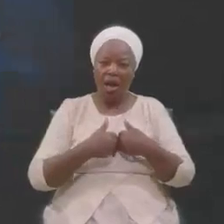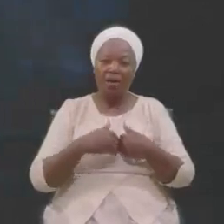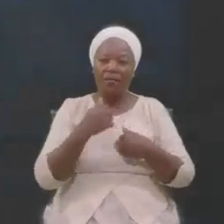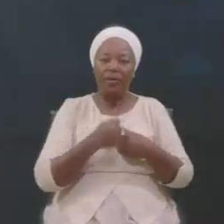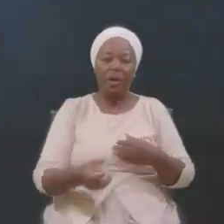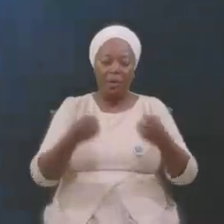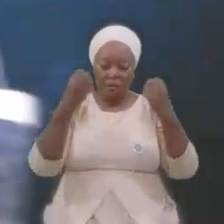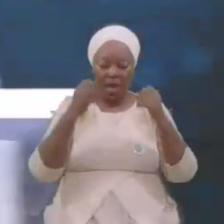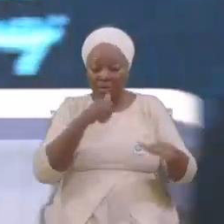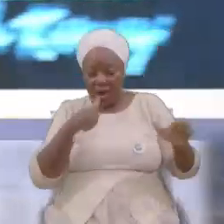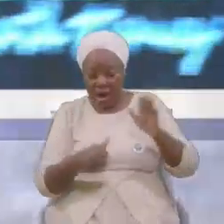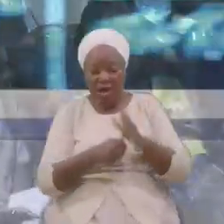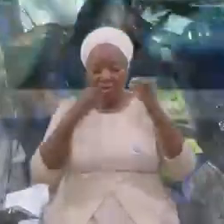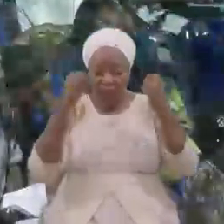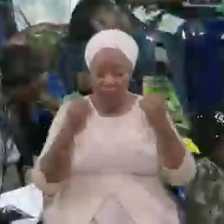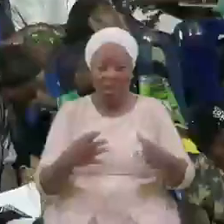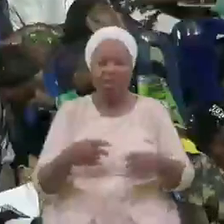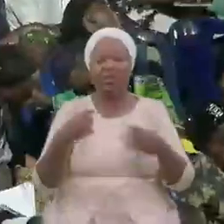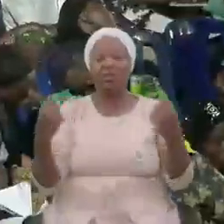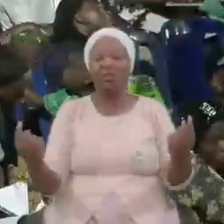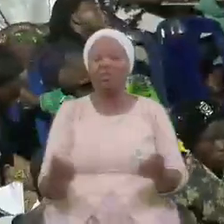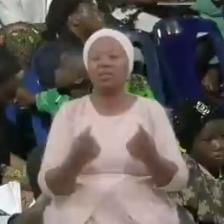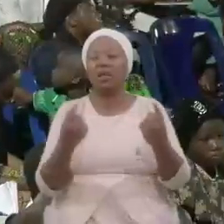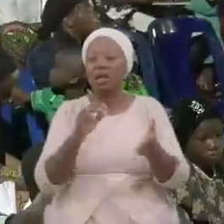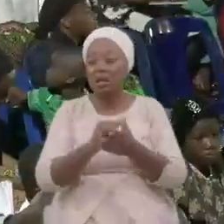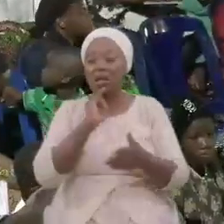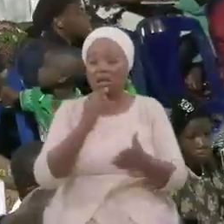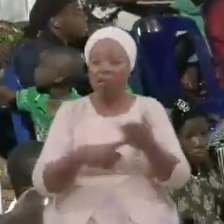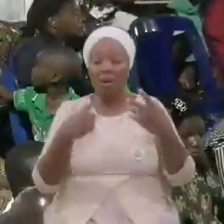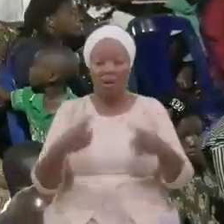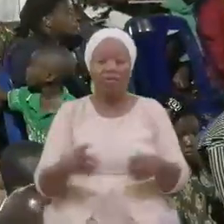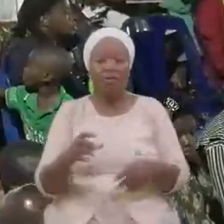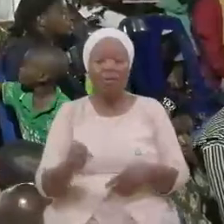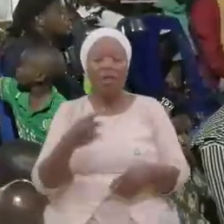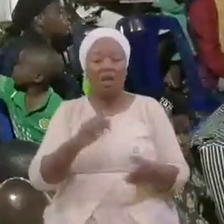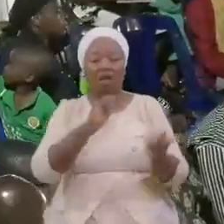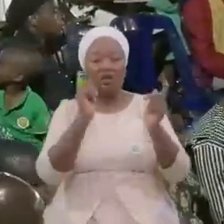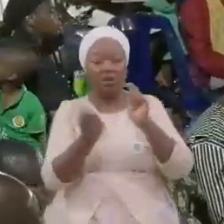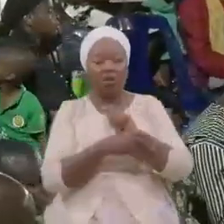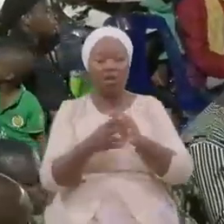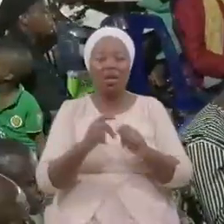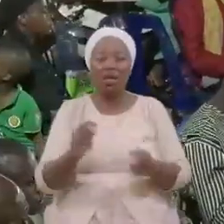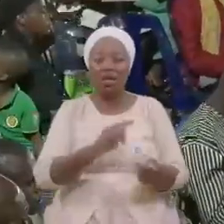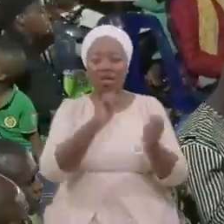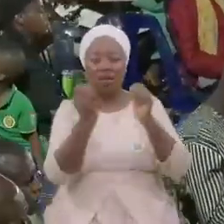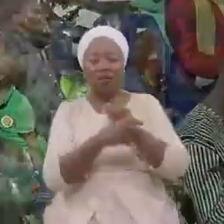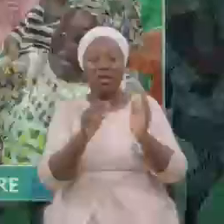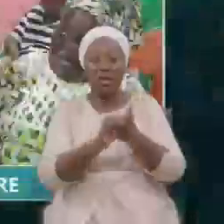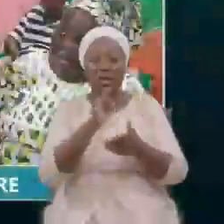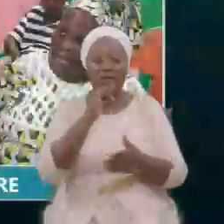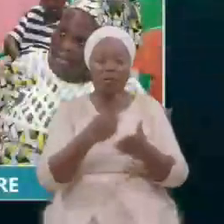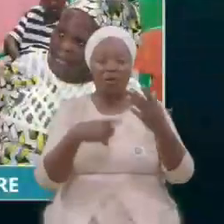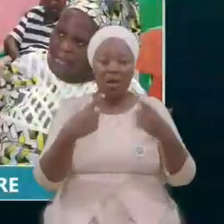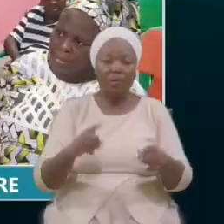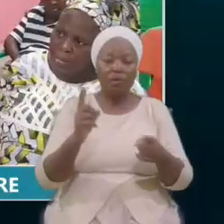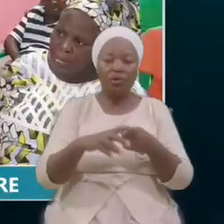multitude of sins. That's what happened. The change, the transformation, that's what happened to the